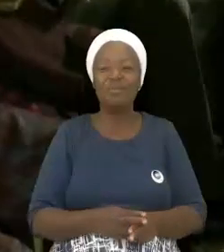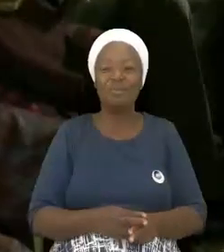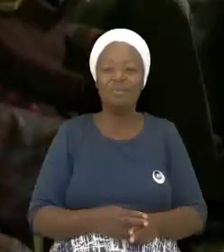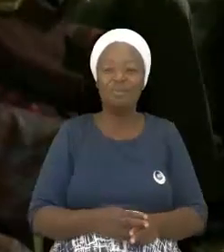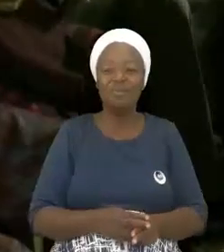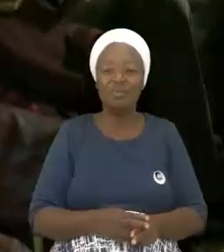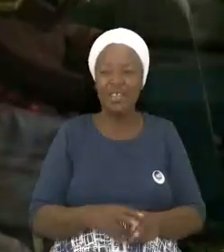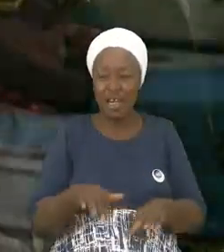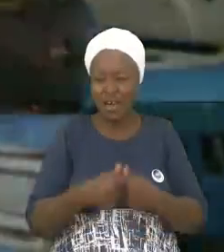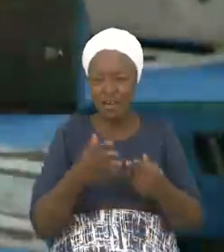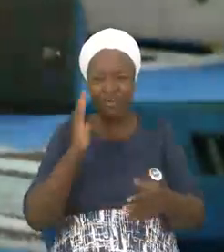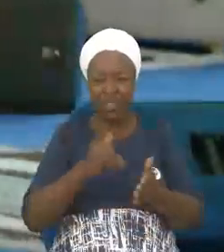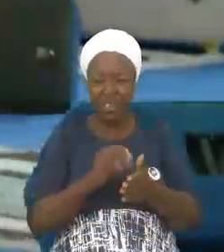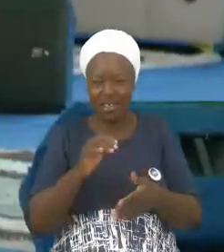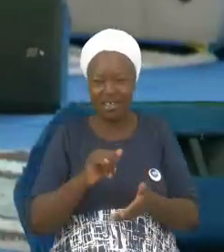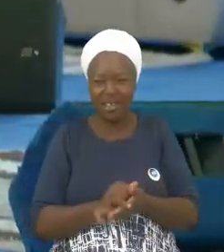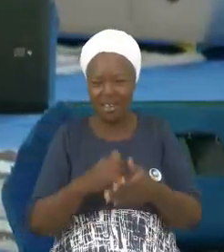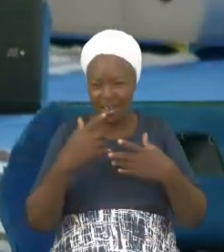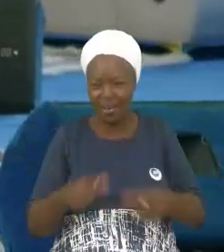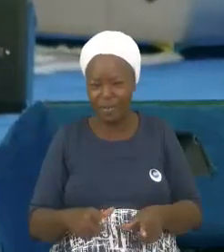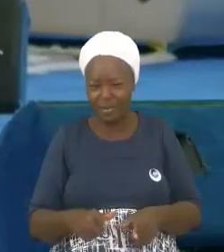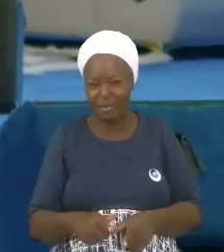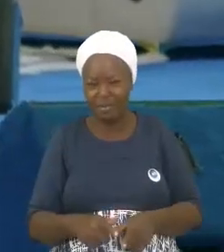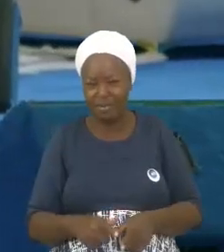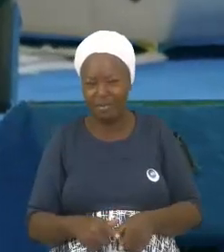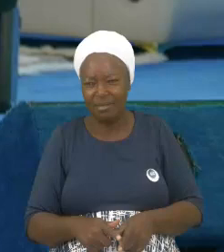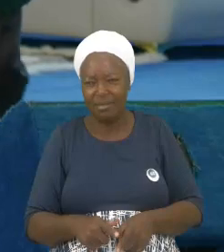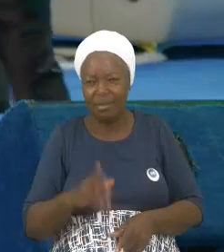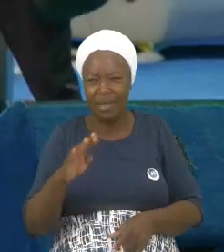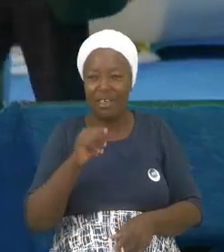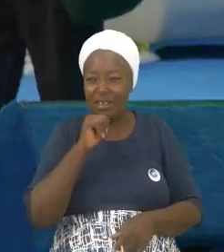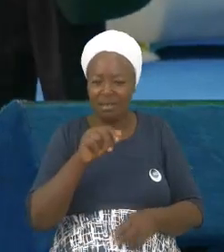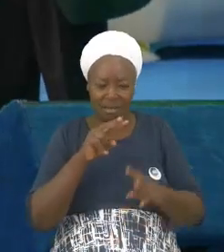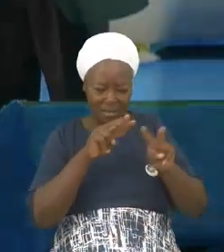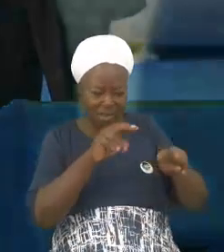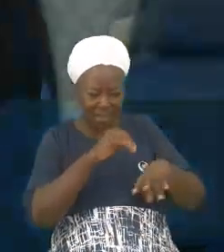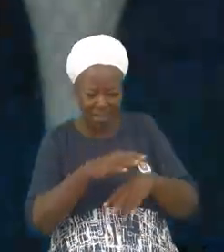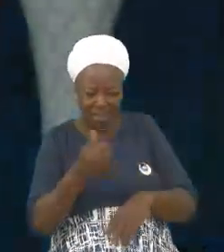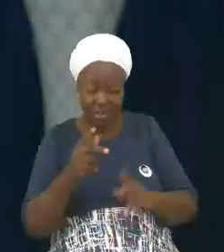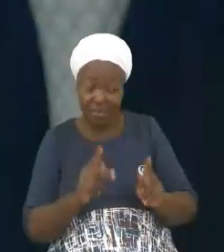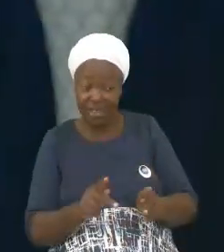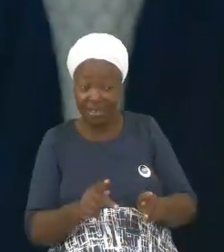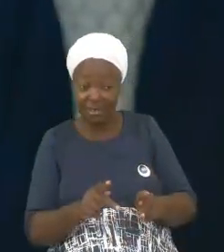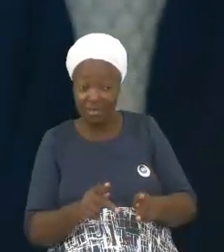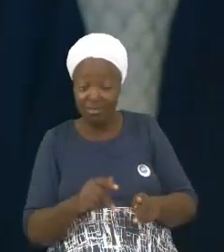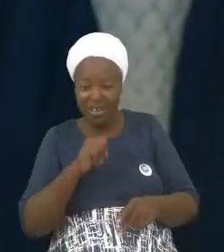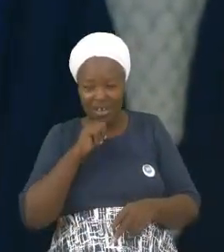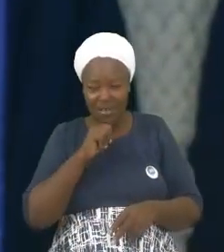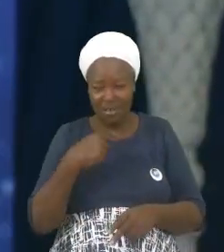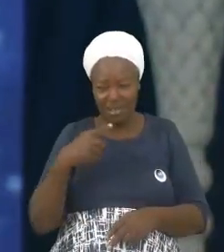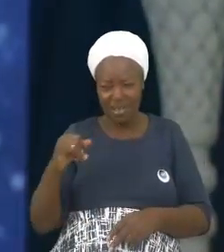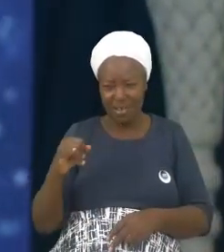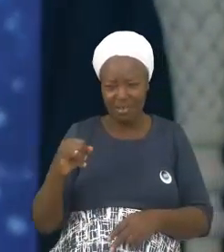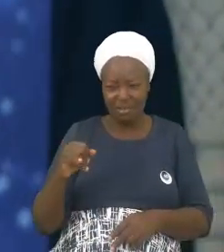How does that happen? By not looking at another person, not saying, if they